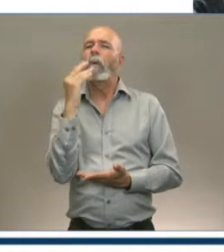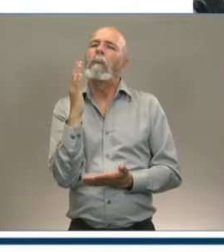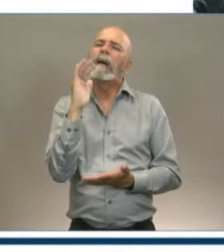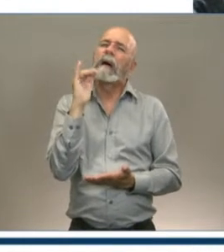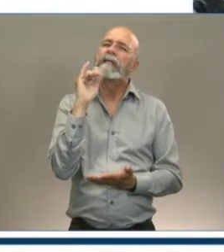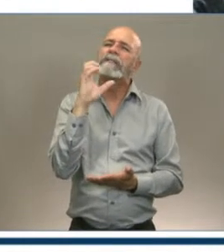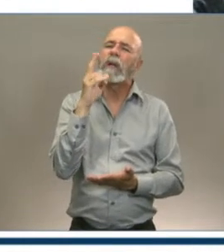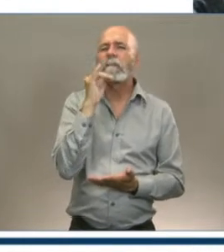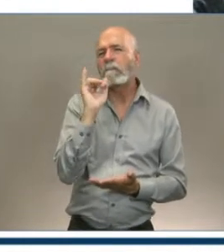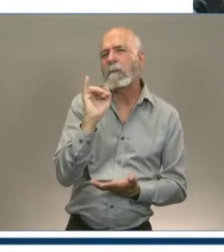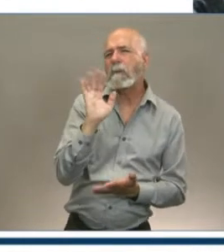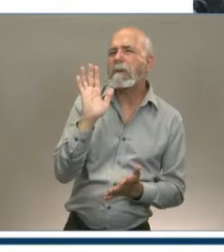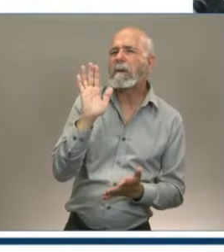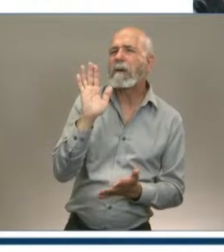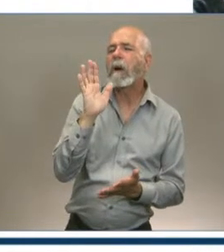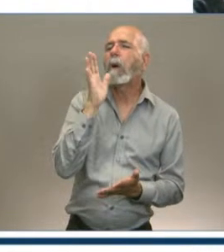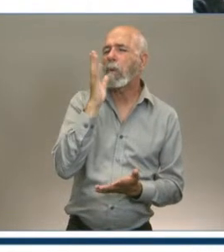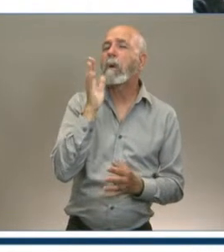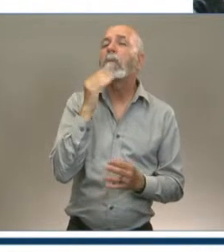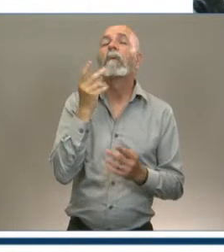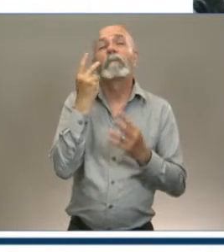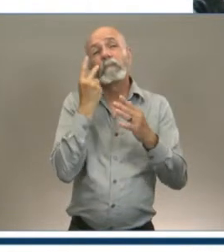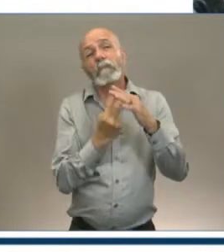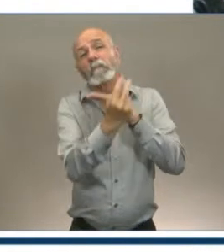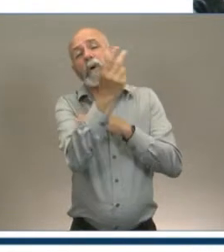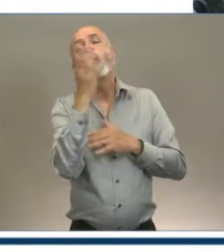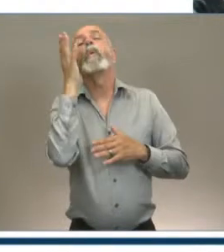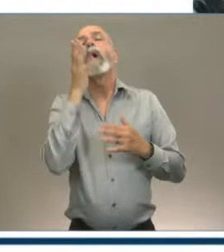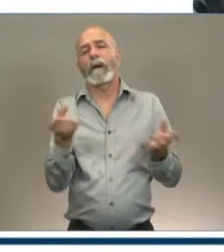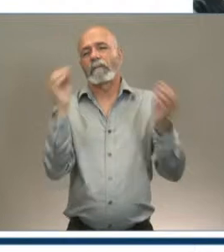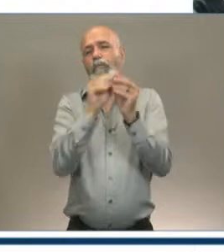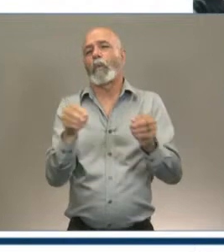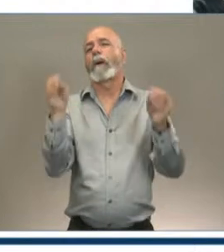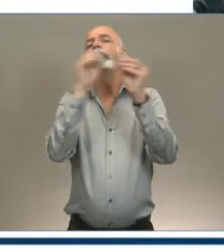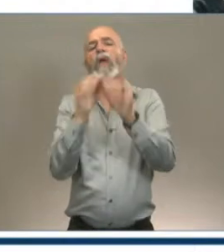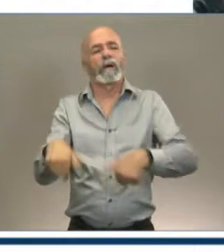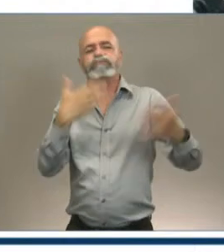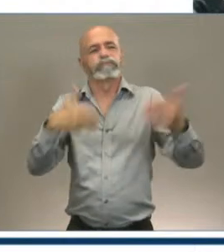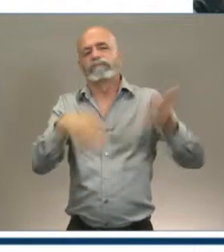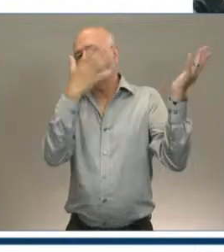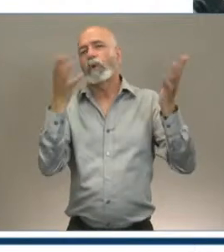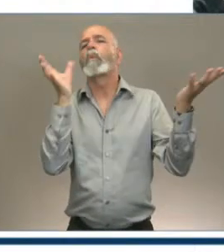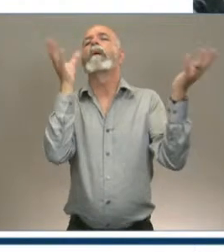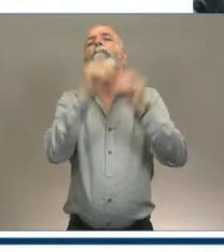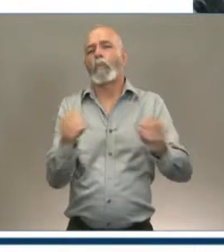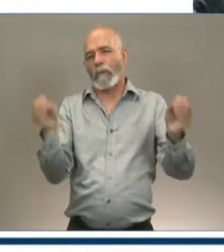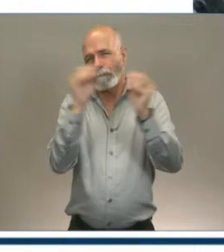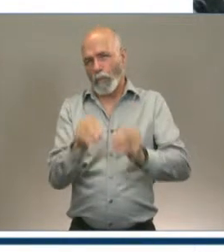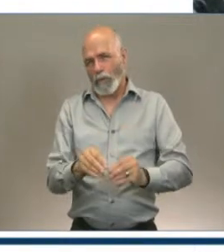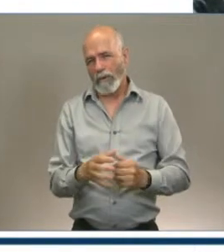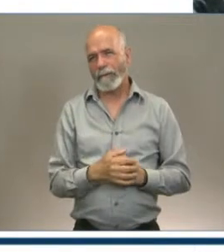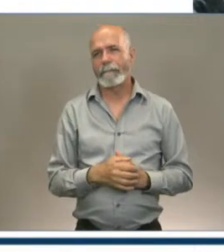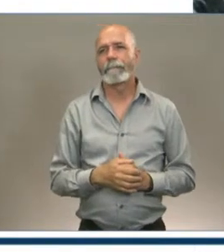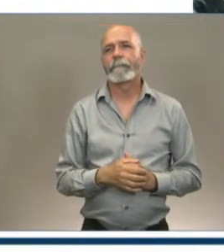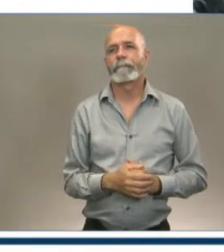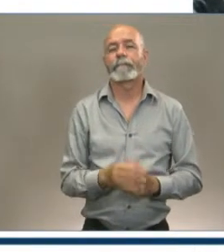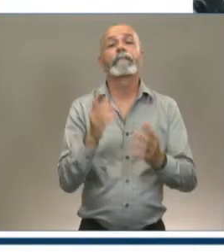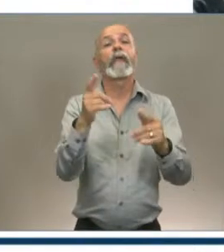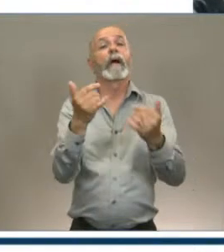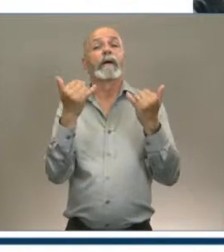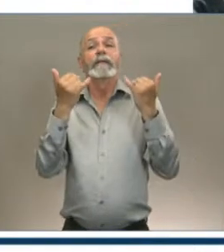patients admitted to hospital with COVID in this 3rd wave. About 3/4 of our current hospitalizations are in the central